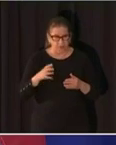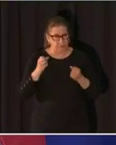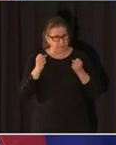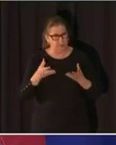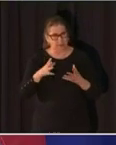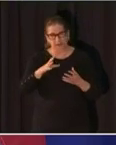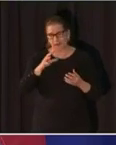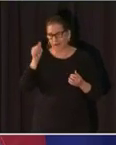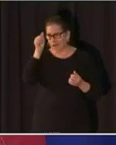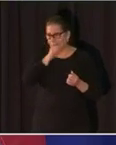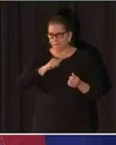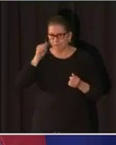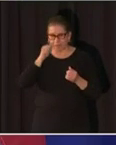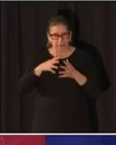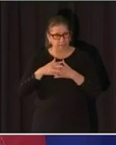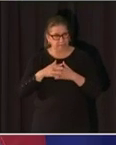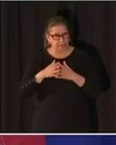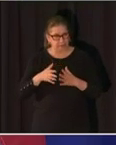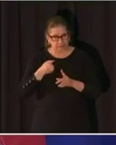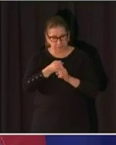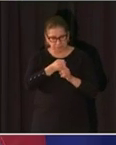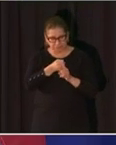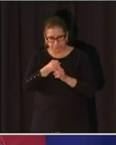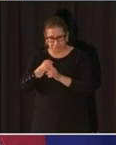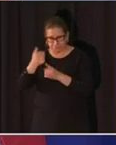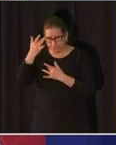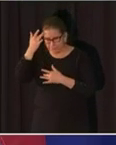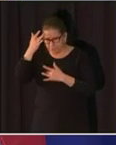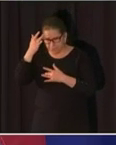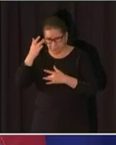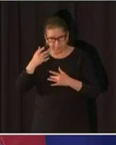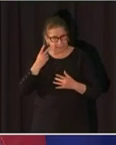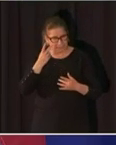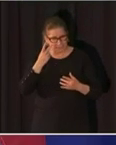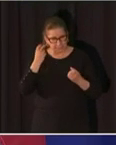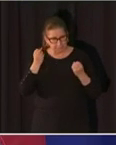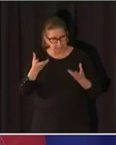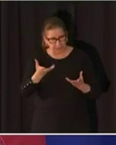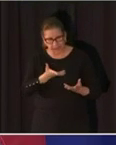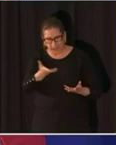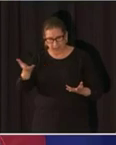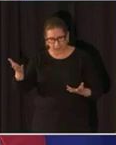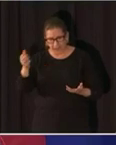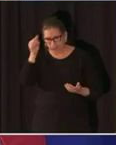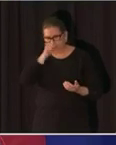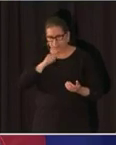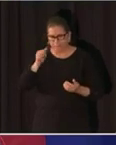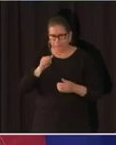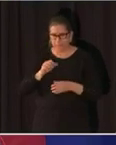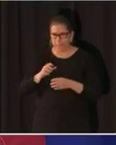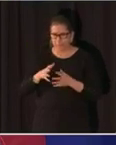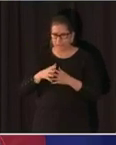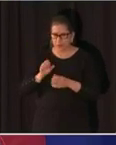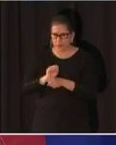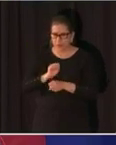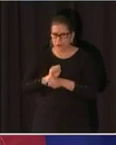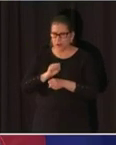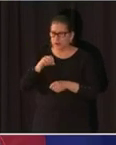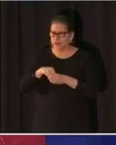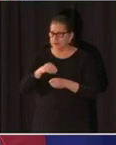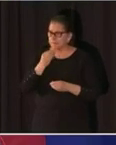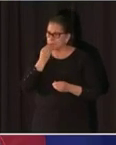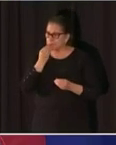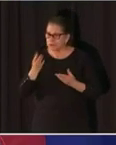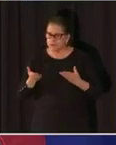also know that African Americans are disproportionately providing frontline services. So if we're concerned about